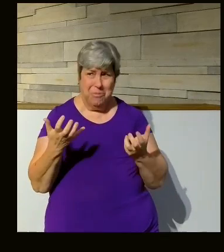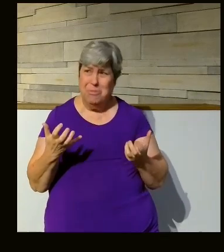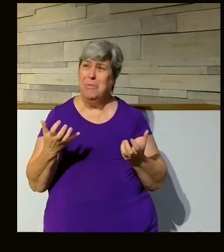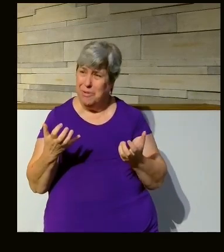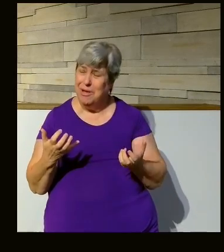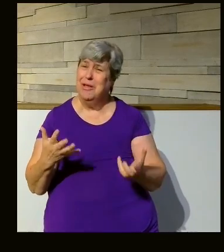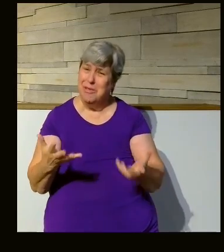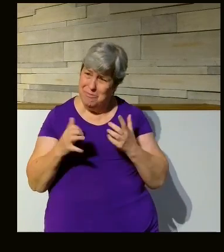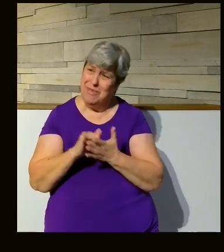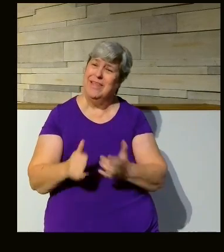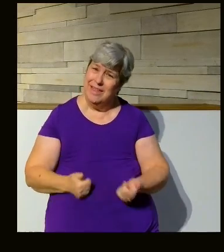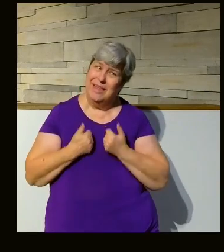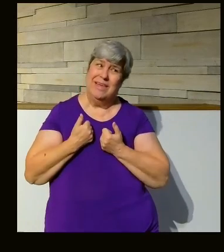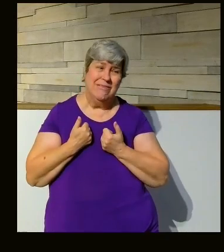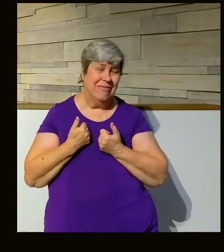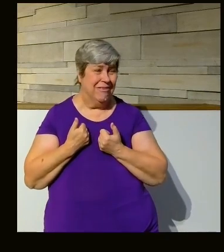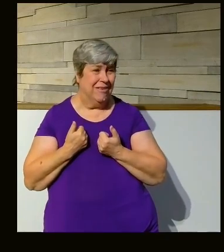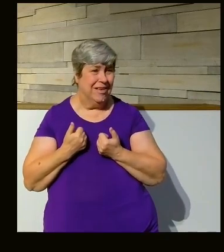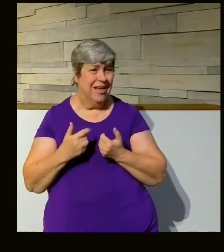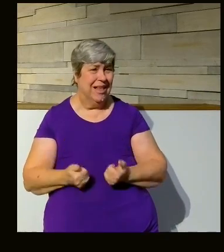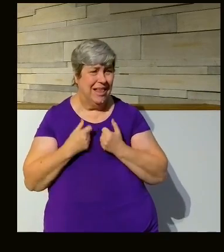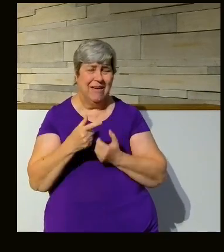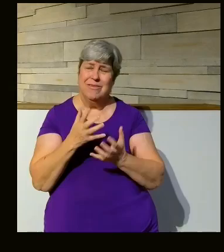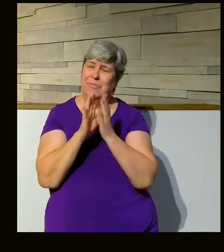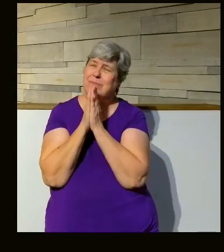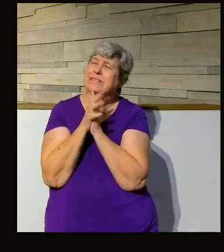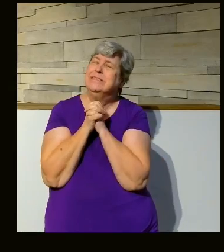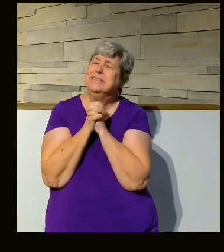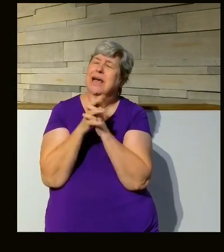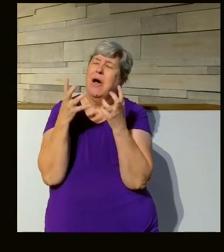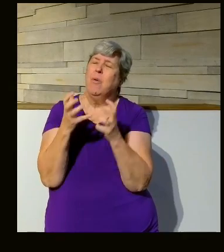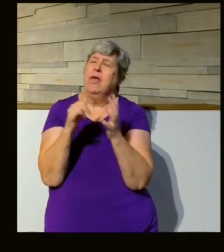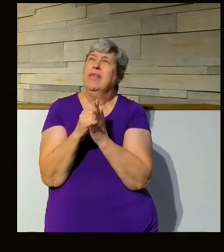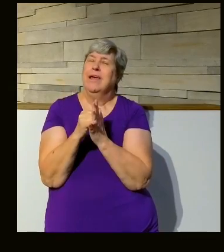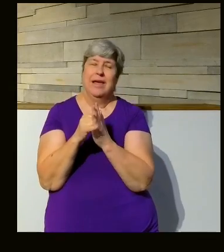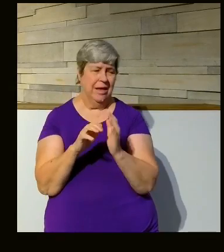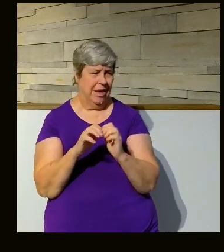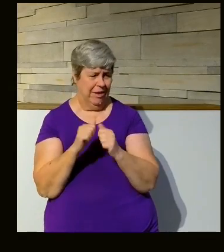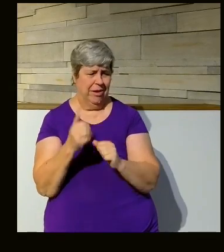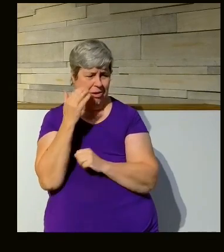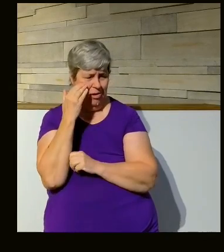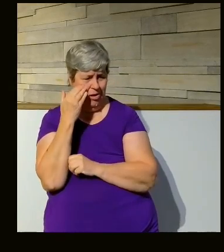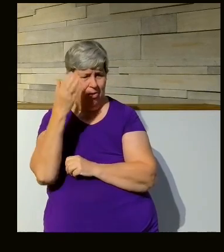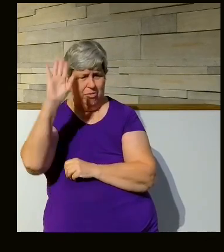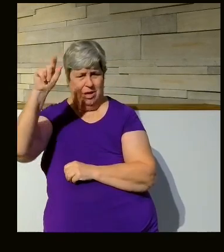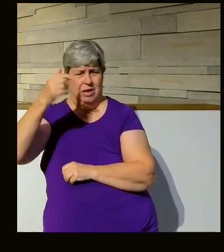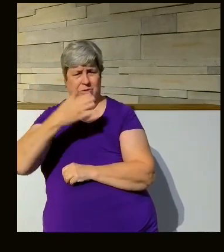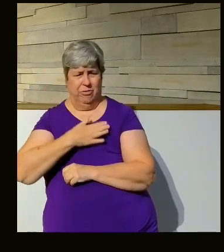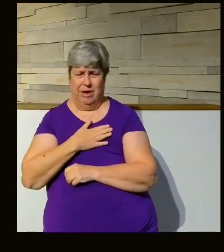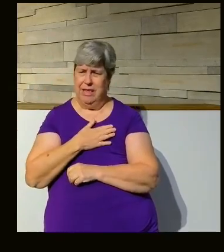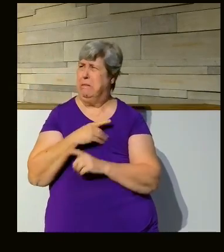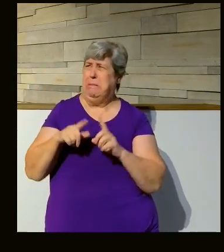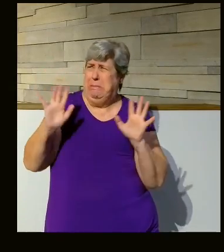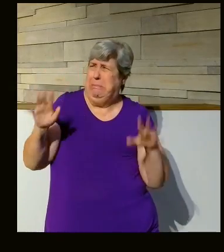really the life that you want? Isn't it life that you desire? I mean, how could you know of the grace of God and not want it? And